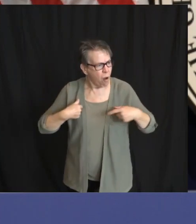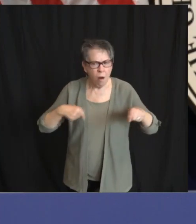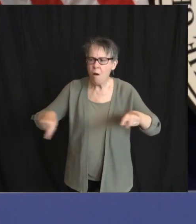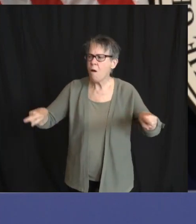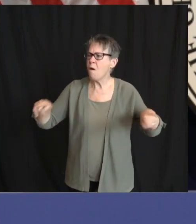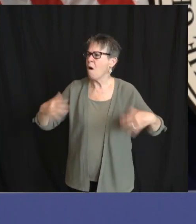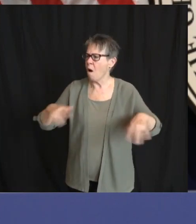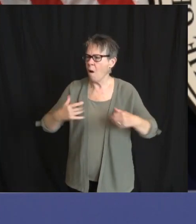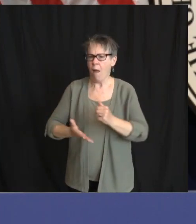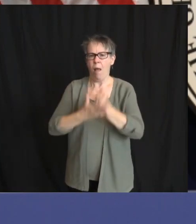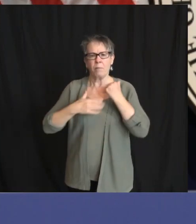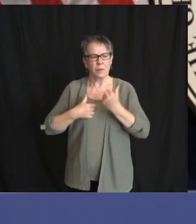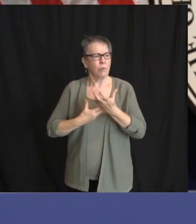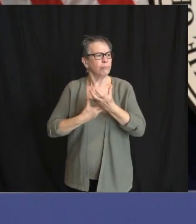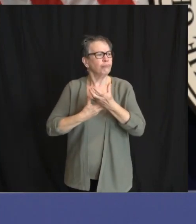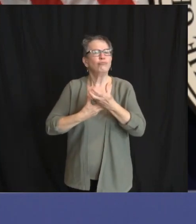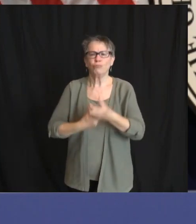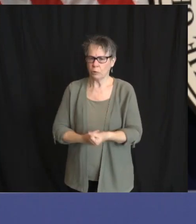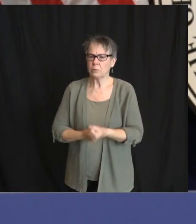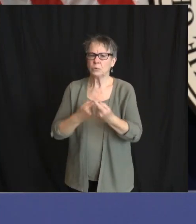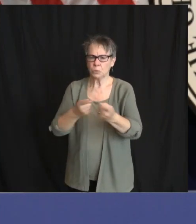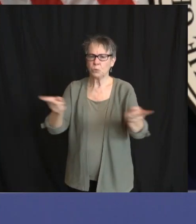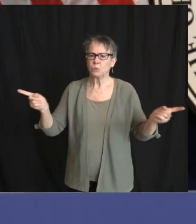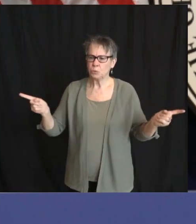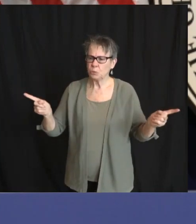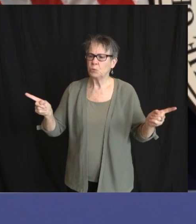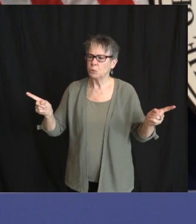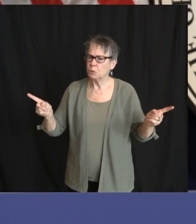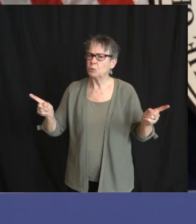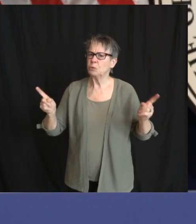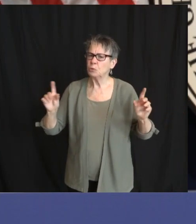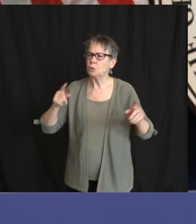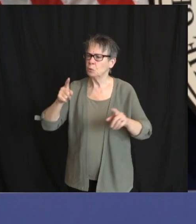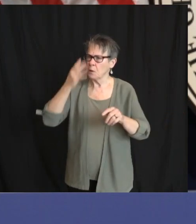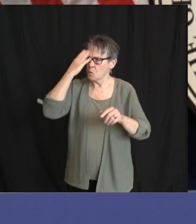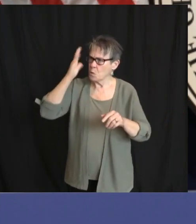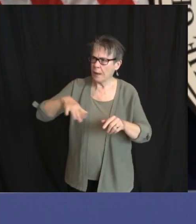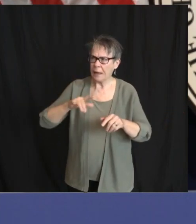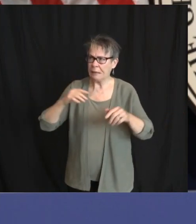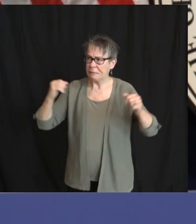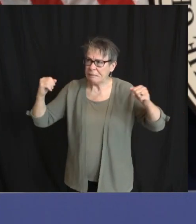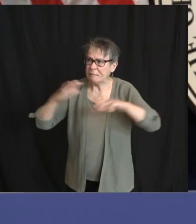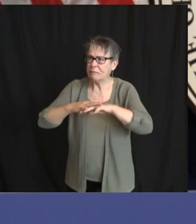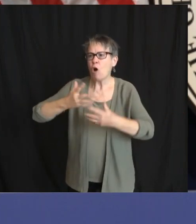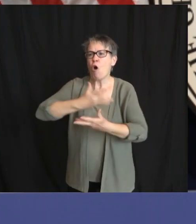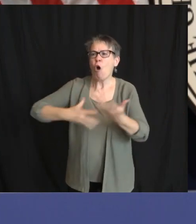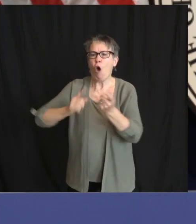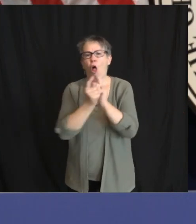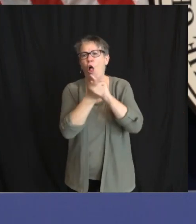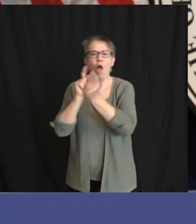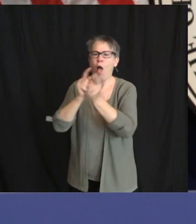not making you, but I'm telling you, I'm strongly recommending you wear face covering. How are we going to enforce it? It's going to be